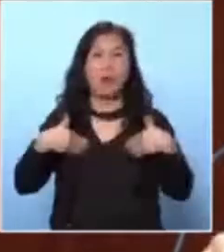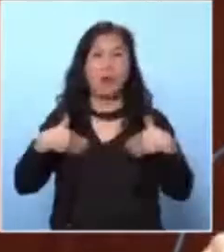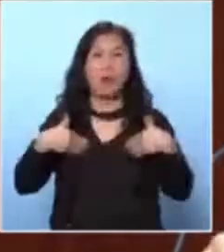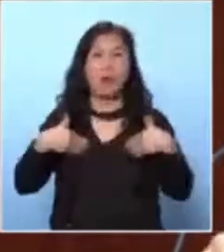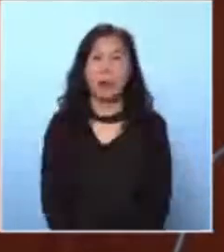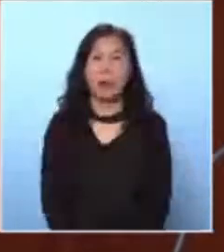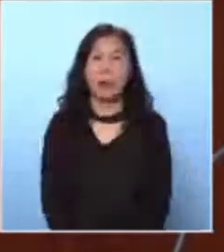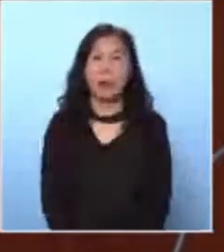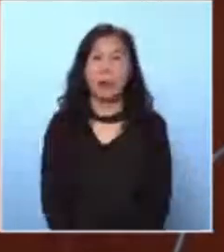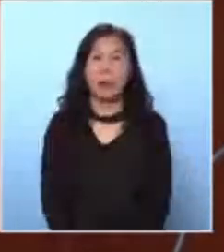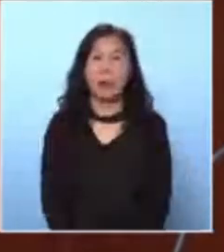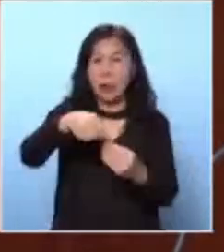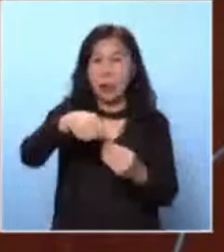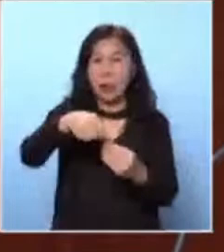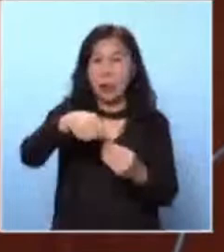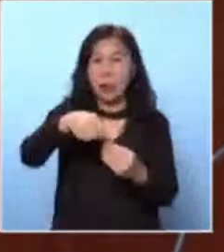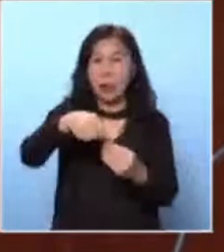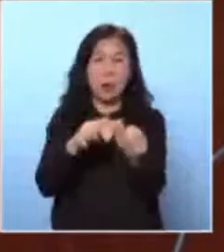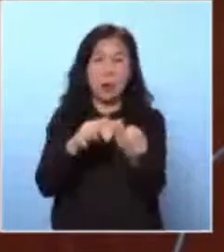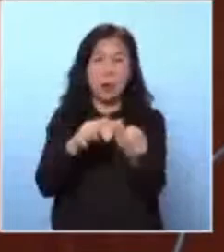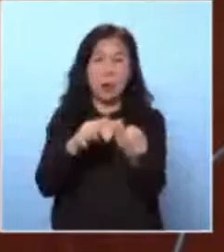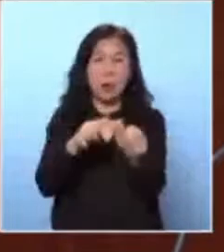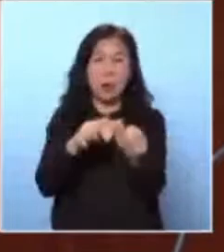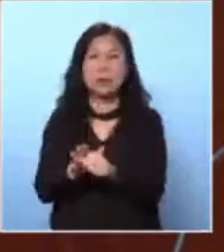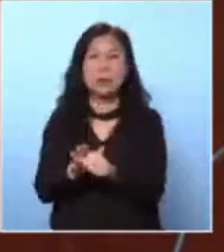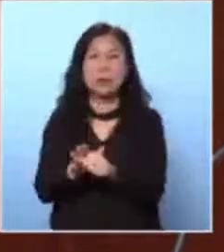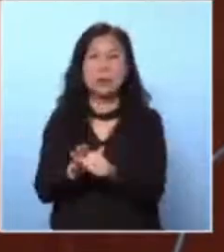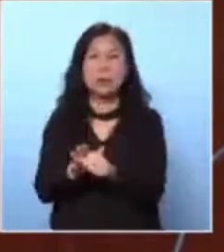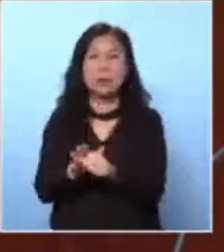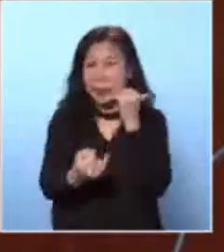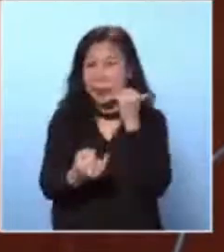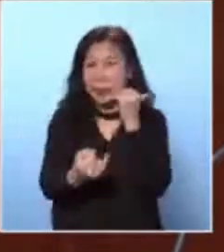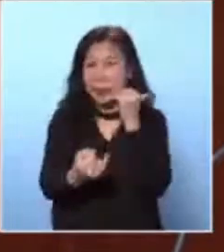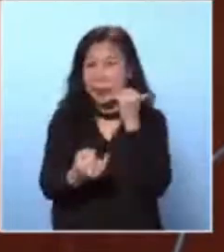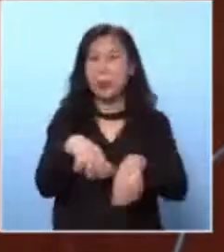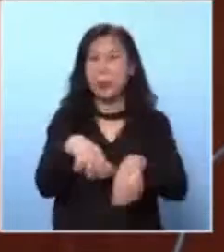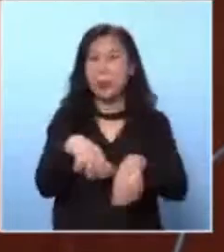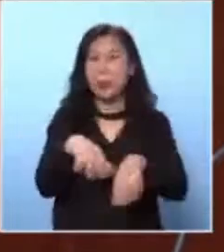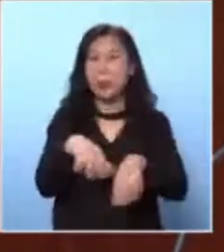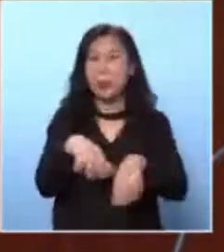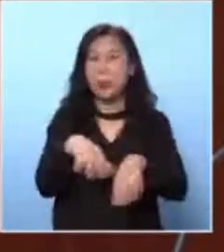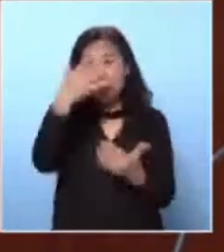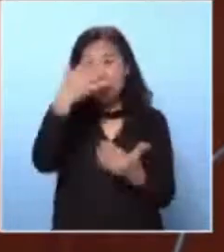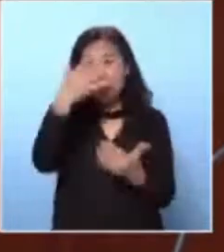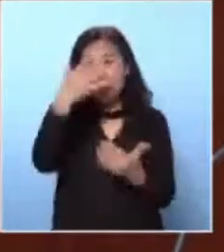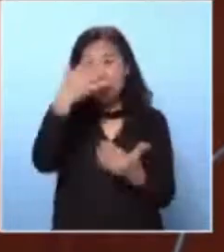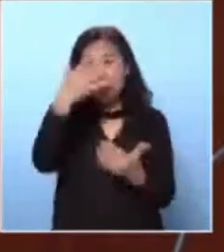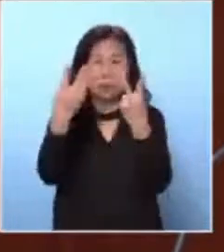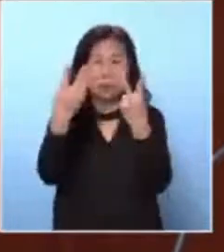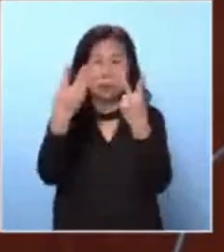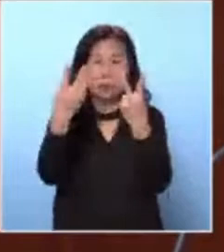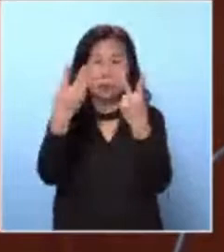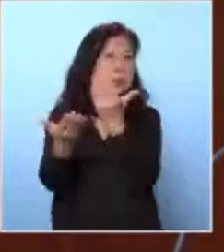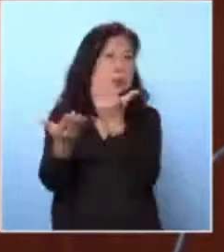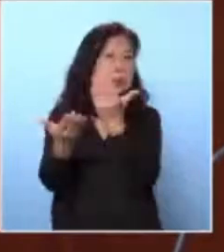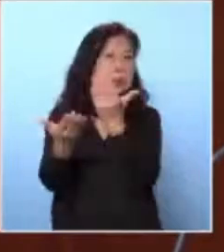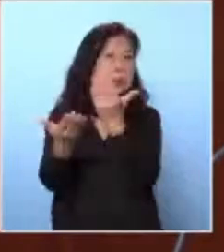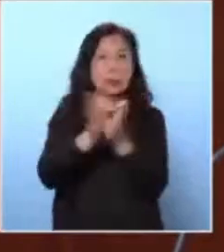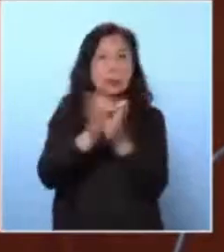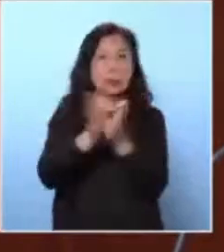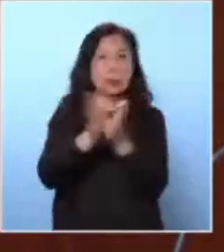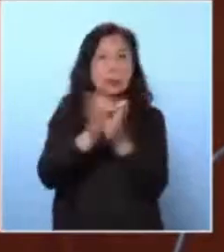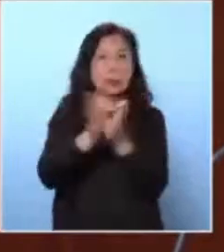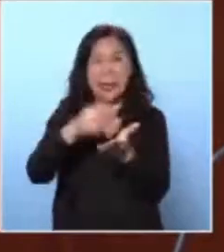centers and introduce smart fitness equipment to its outdoor recreation venues. This will allow users to store or retrieve data of